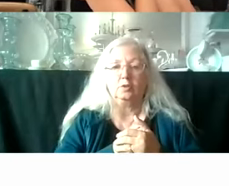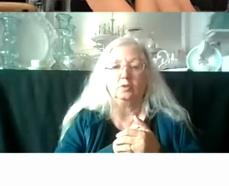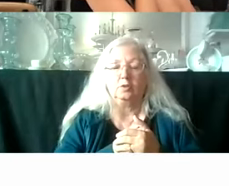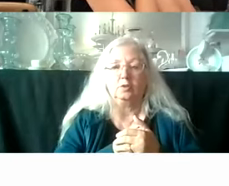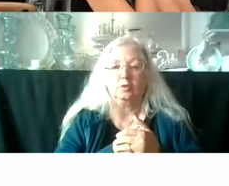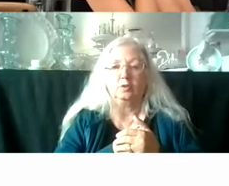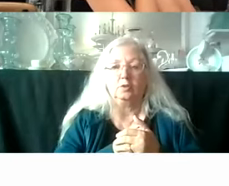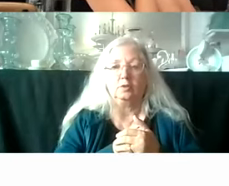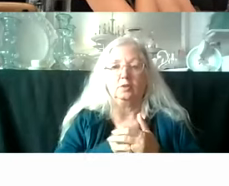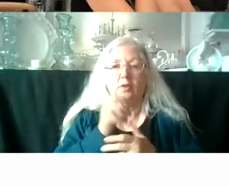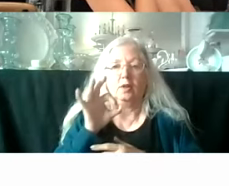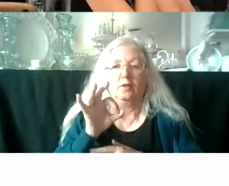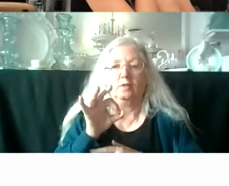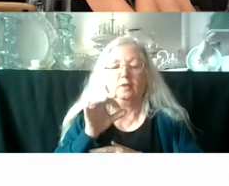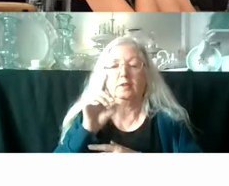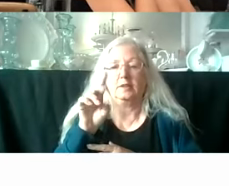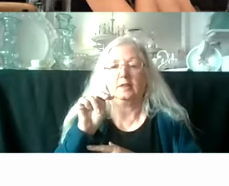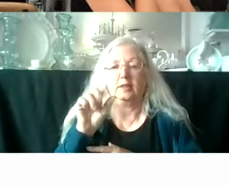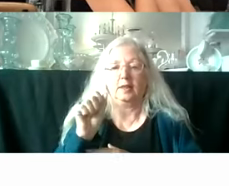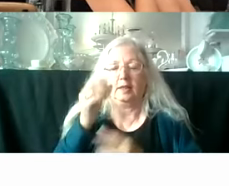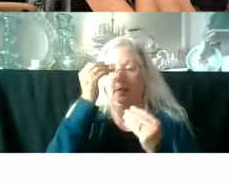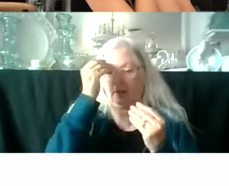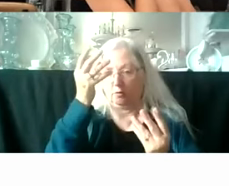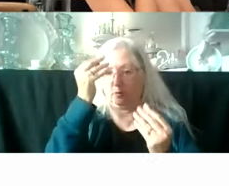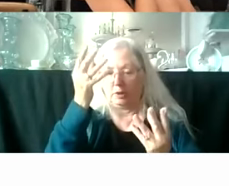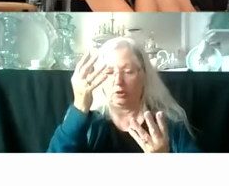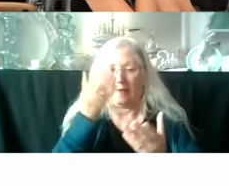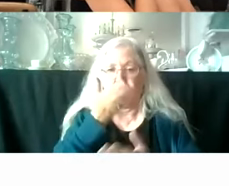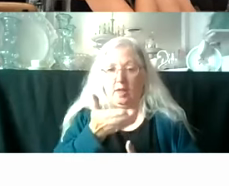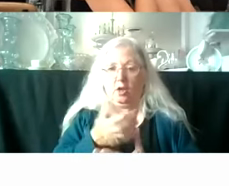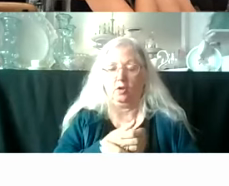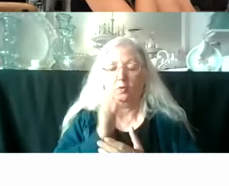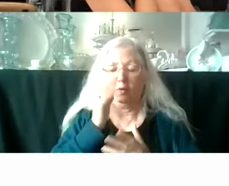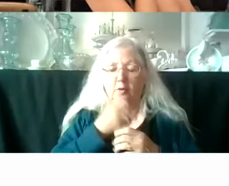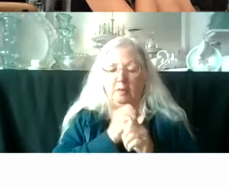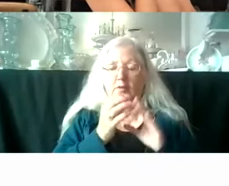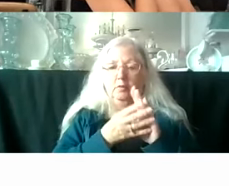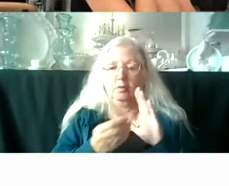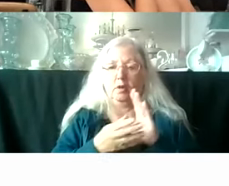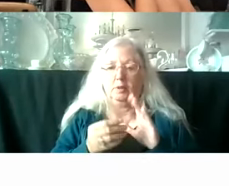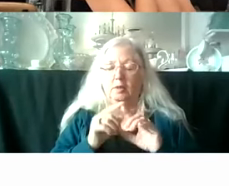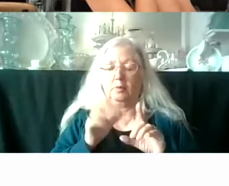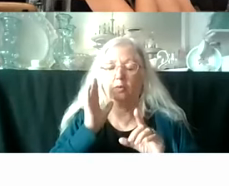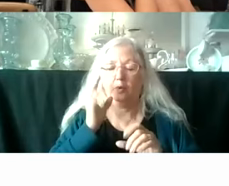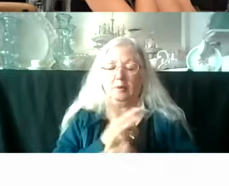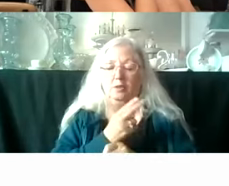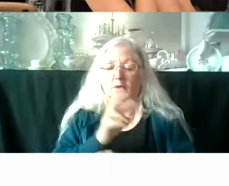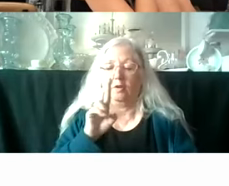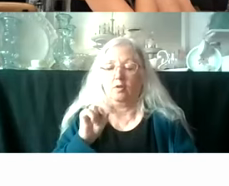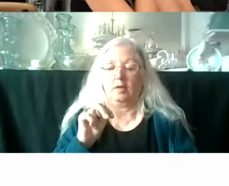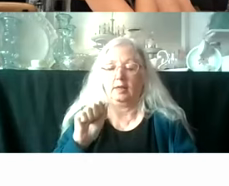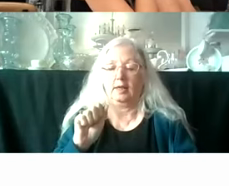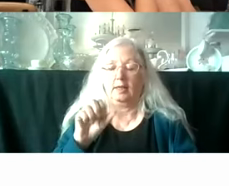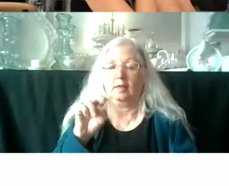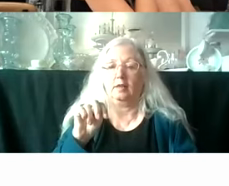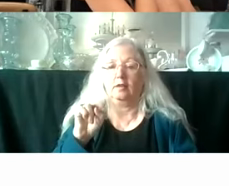of the DNA material, the information that is here, but using RNA nucleotides. So if we were